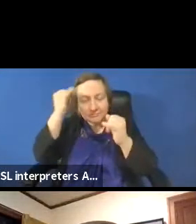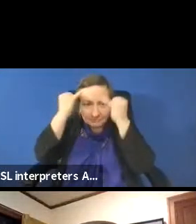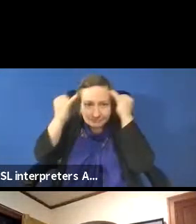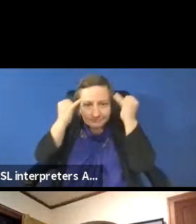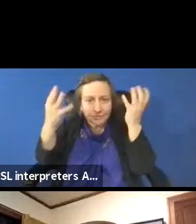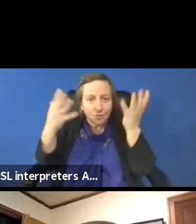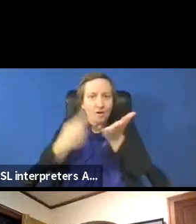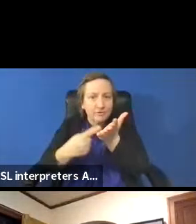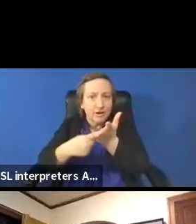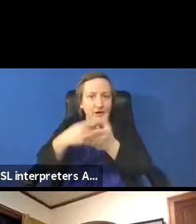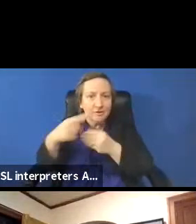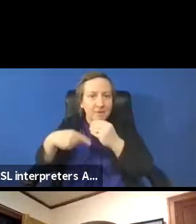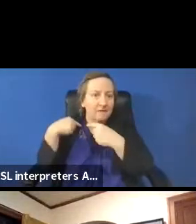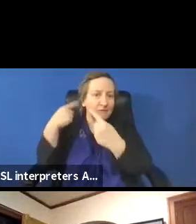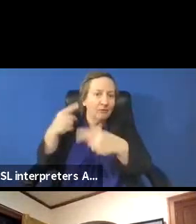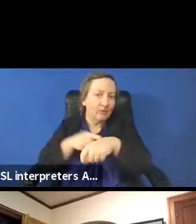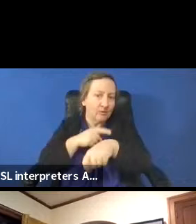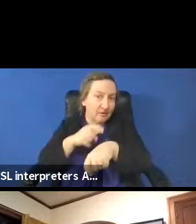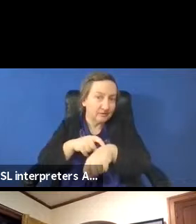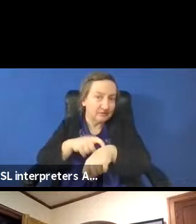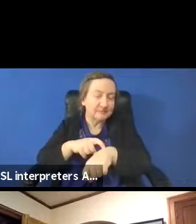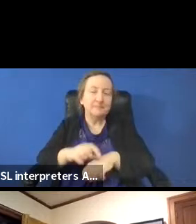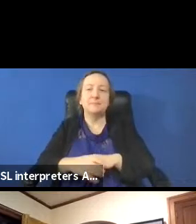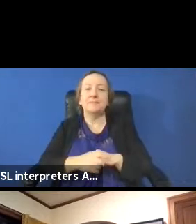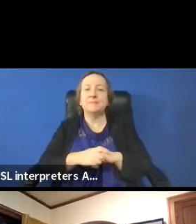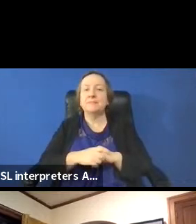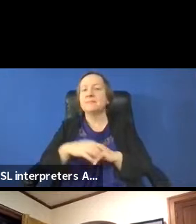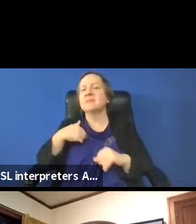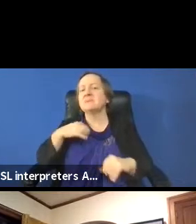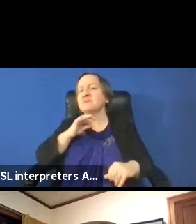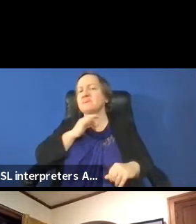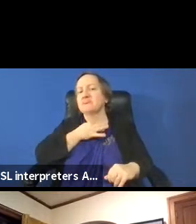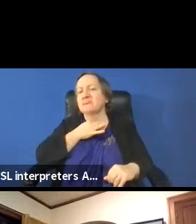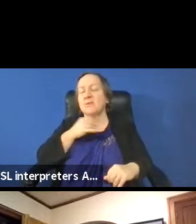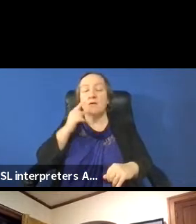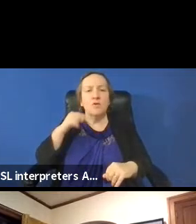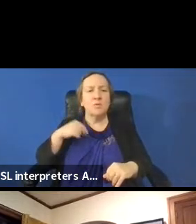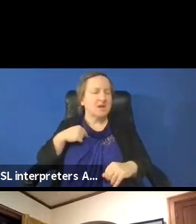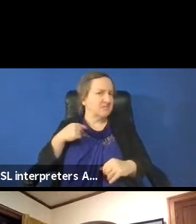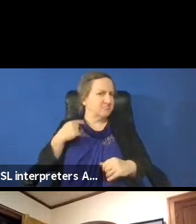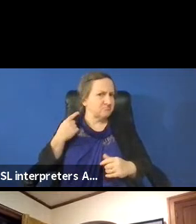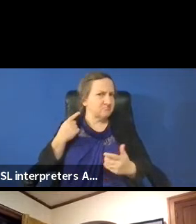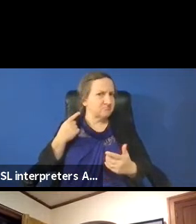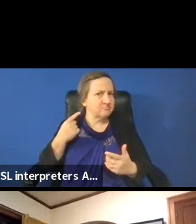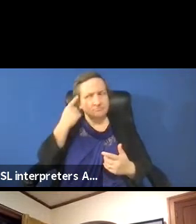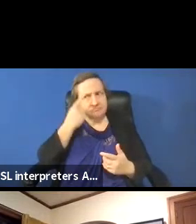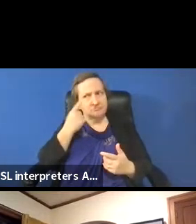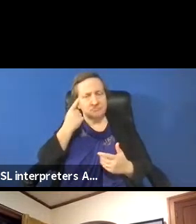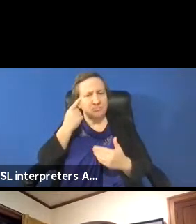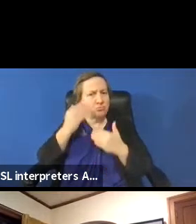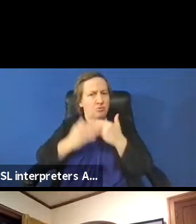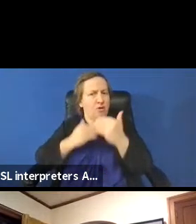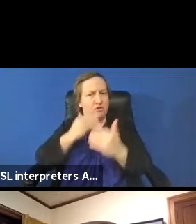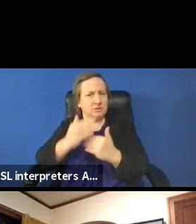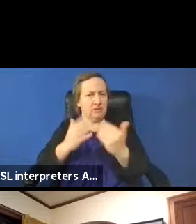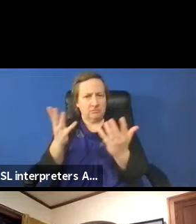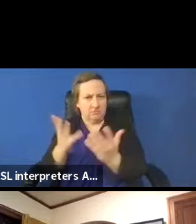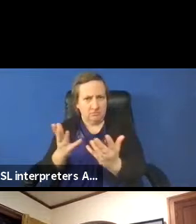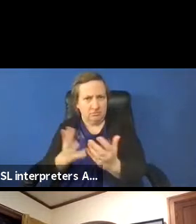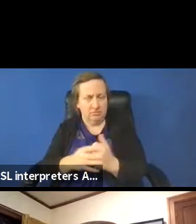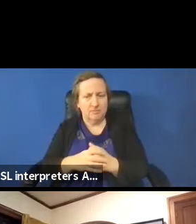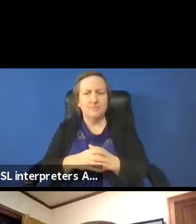long time. I'm curious, I guess for me, it raises a process question, and I'm